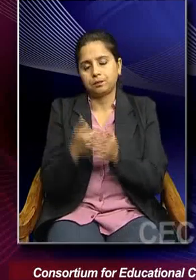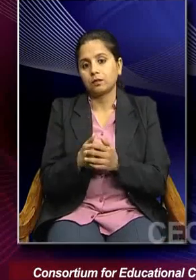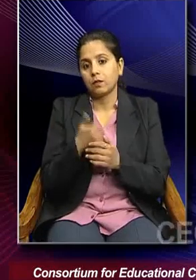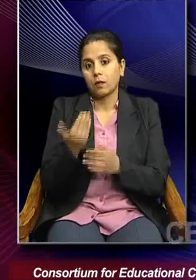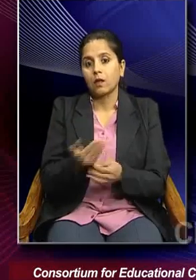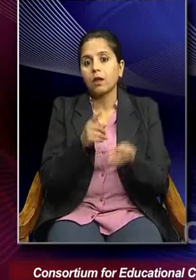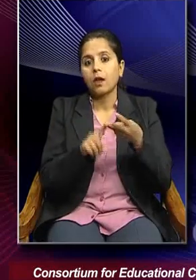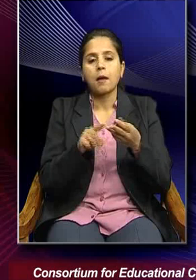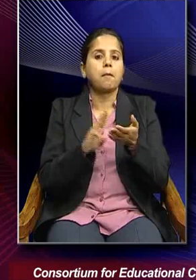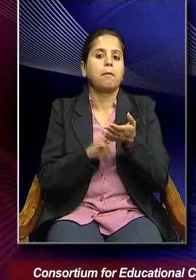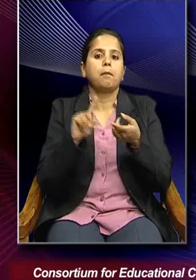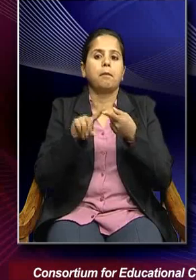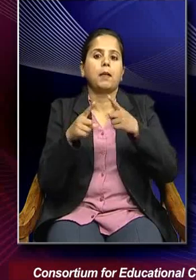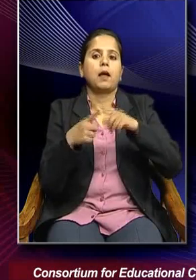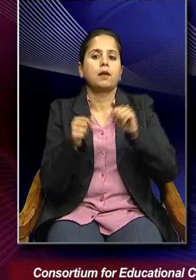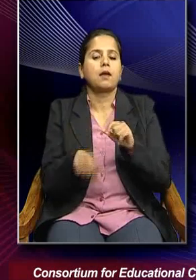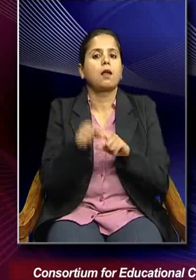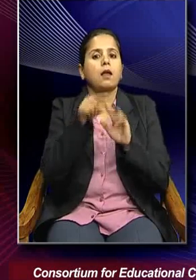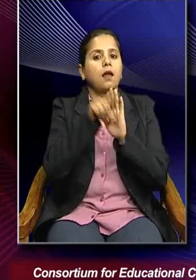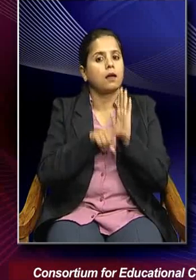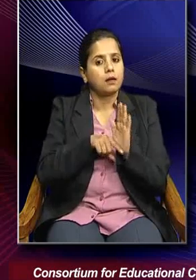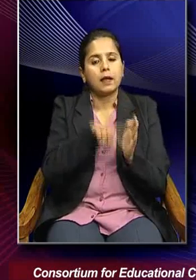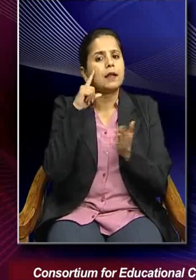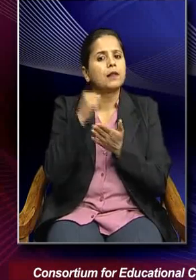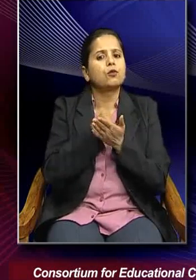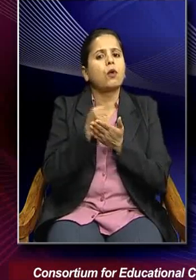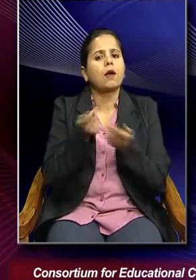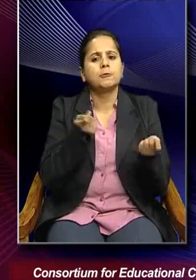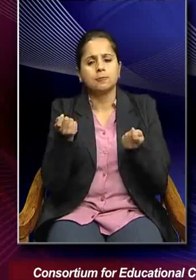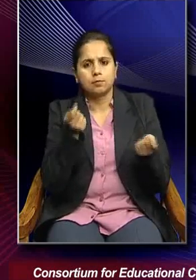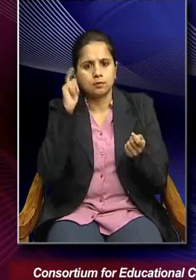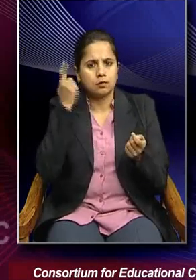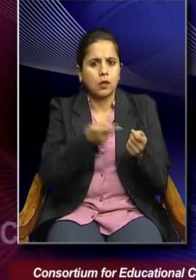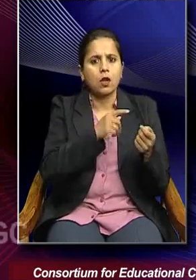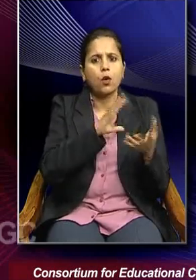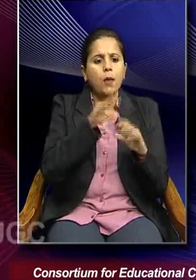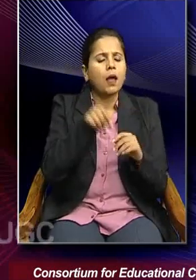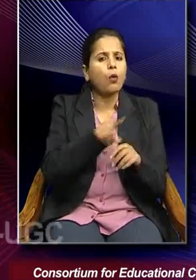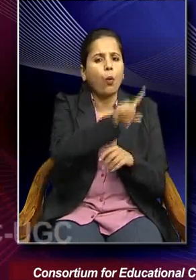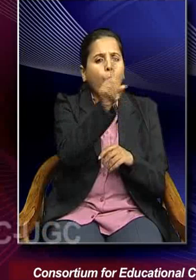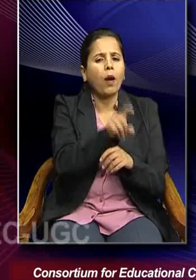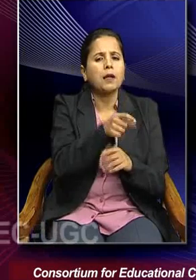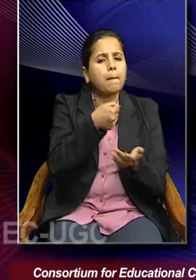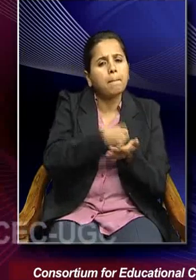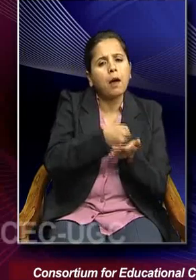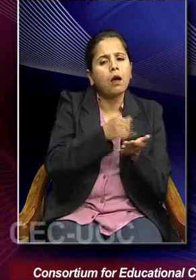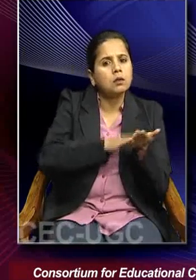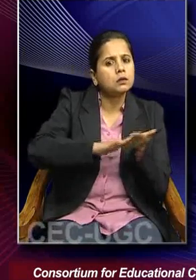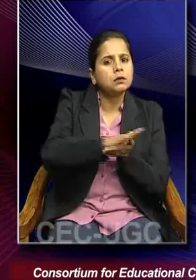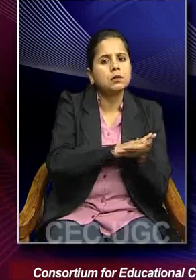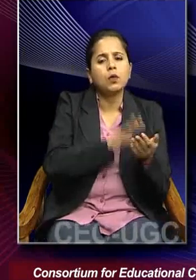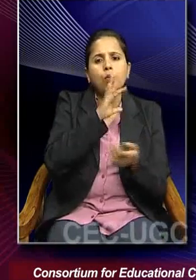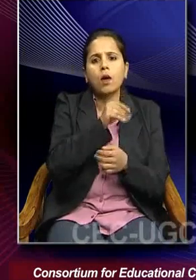to meta-ethics. Meta-ethics tries to deal with the fundamental questions of trying